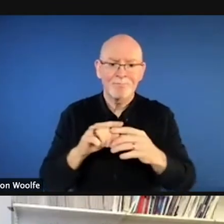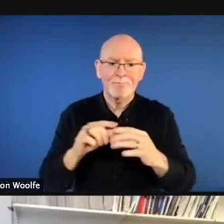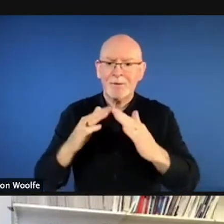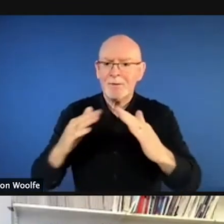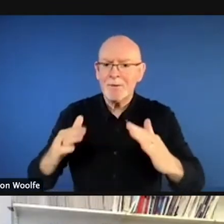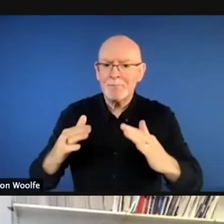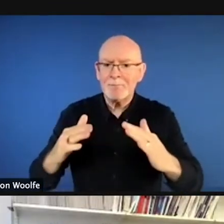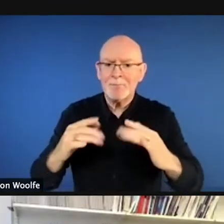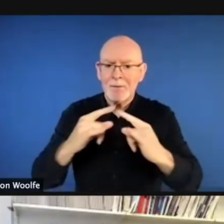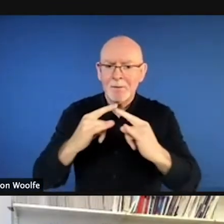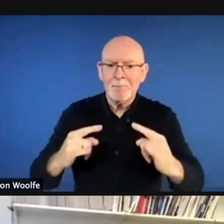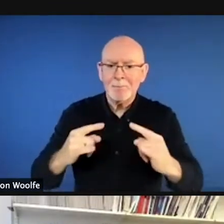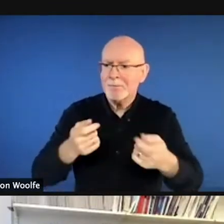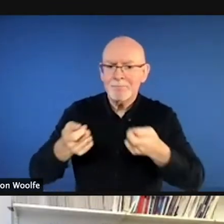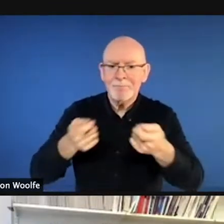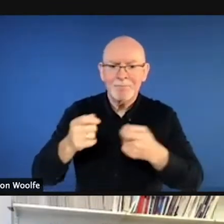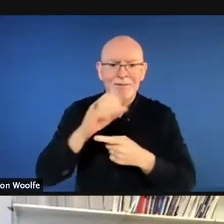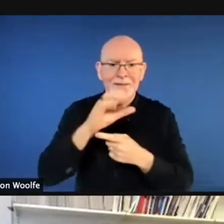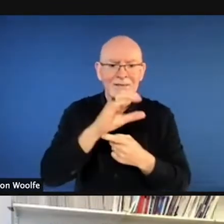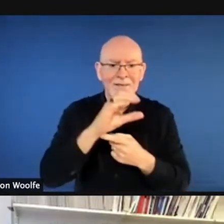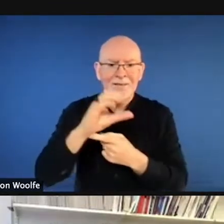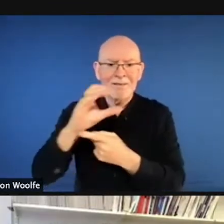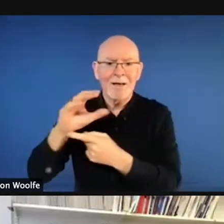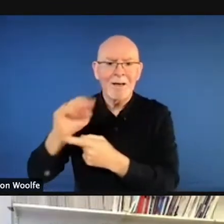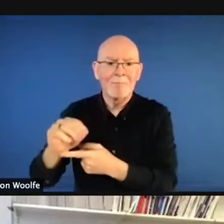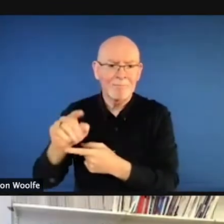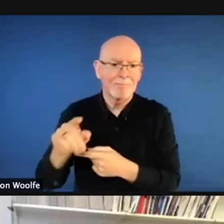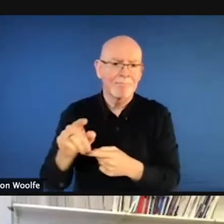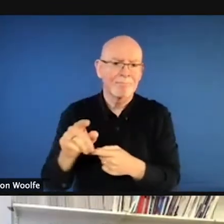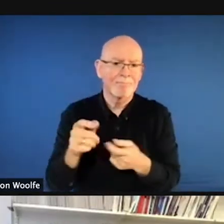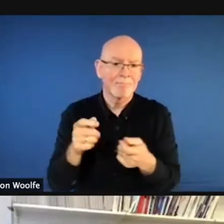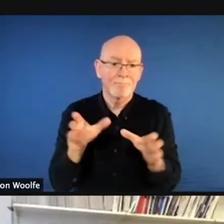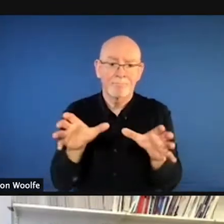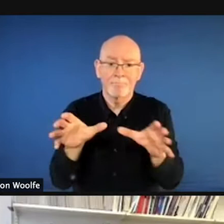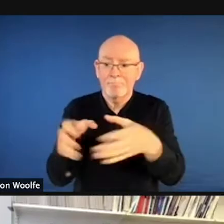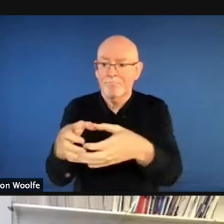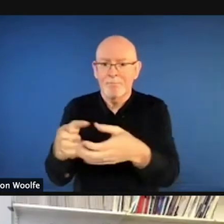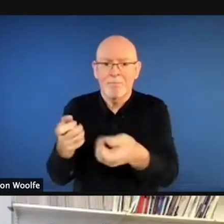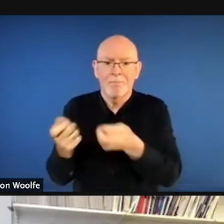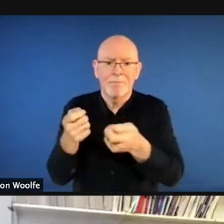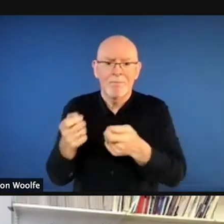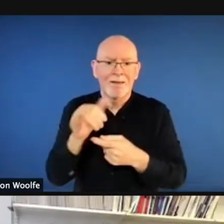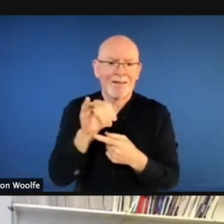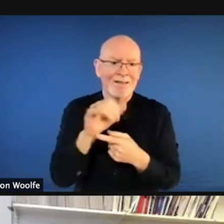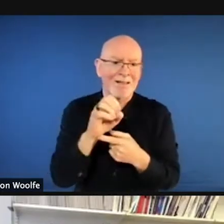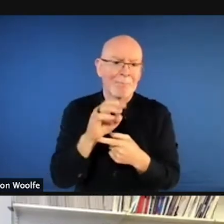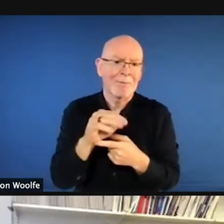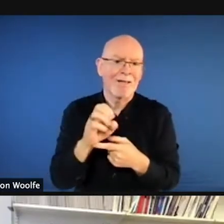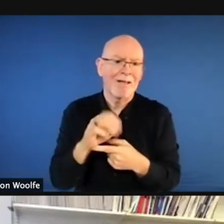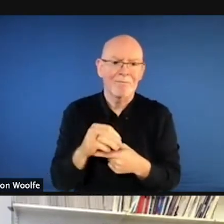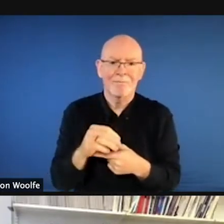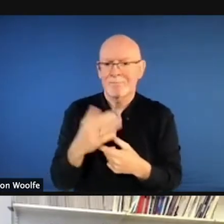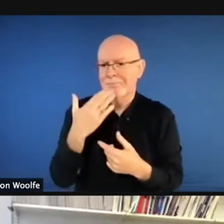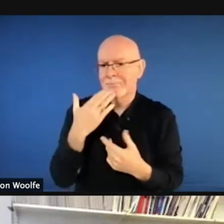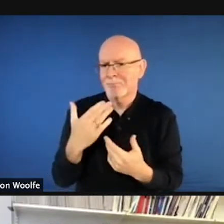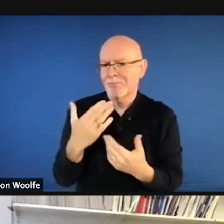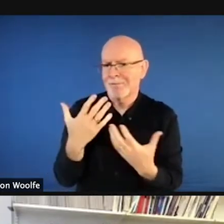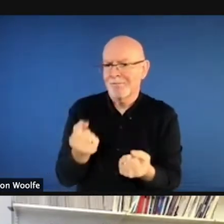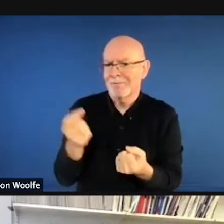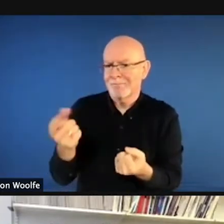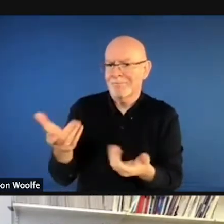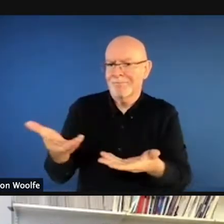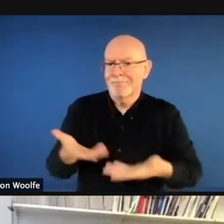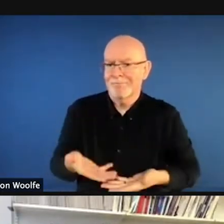Borderless Higher Education for Refugees, BEAR, organized by York University, but joining us today from